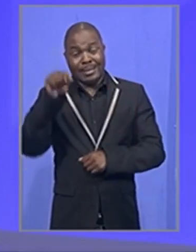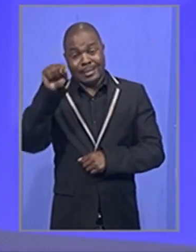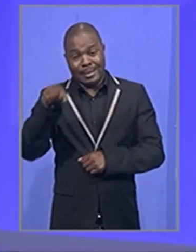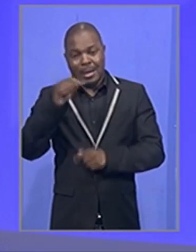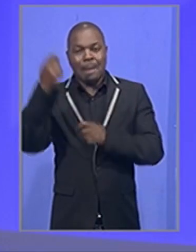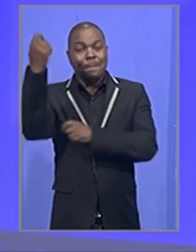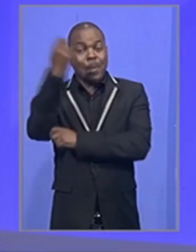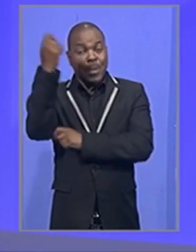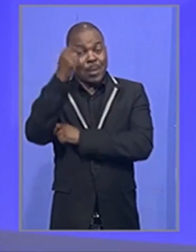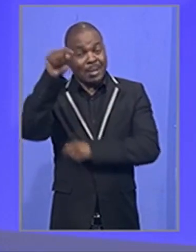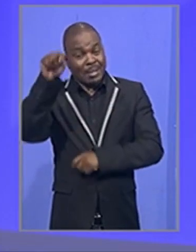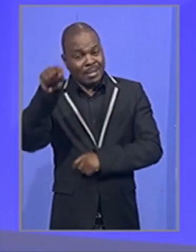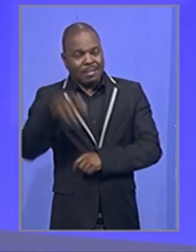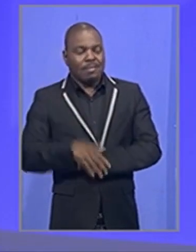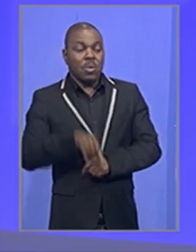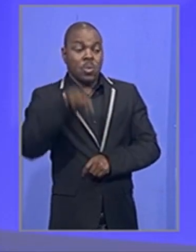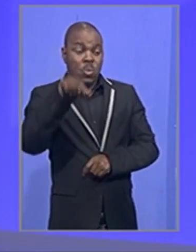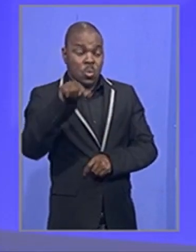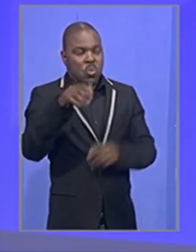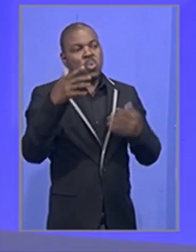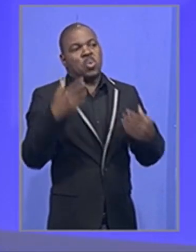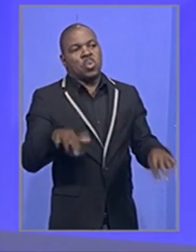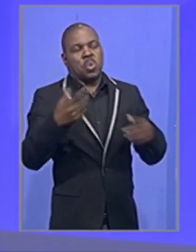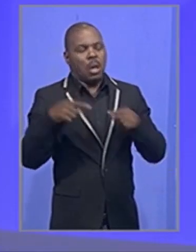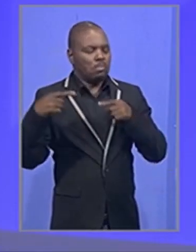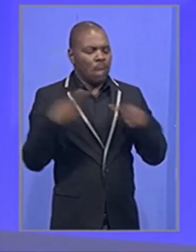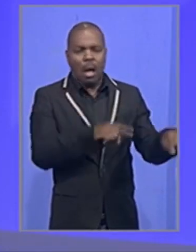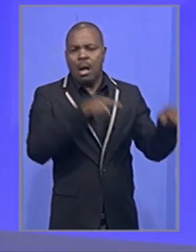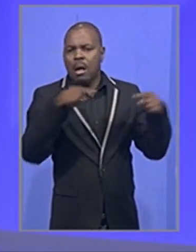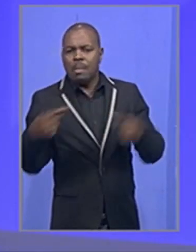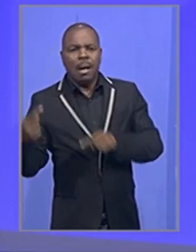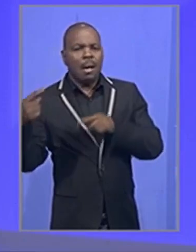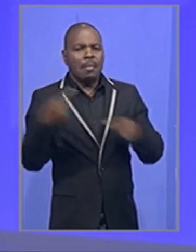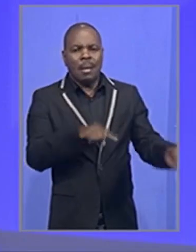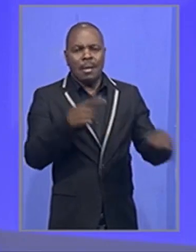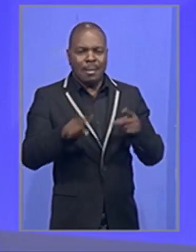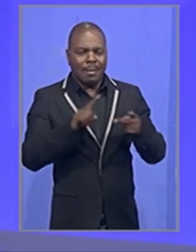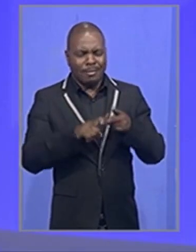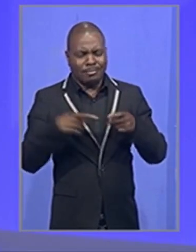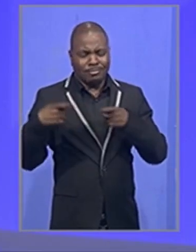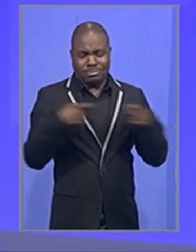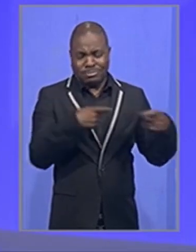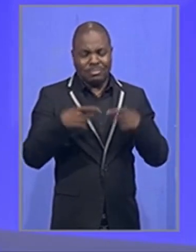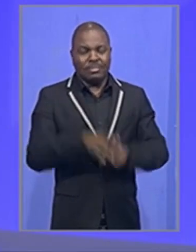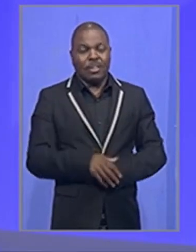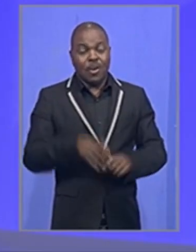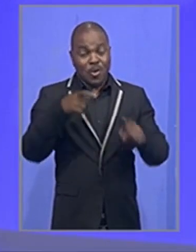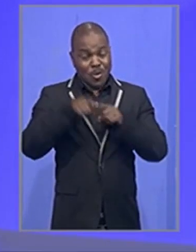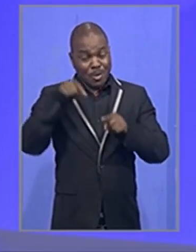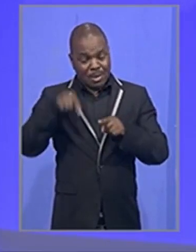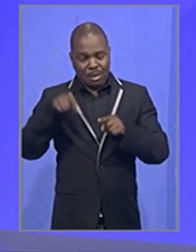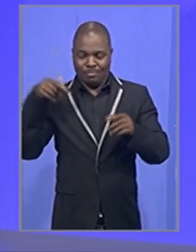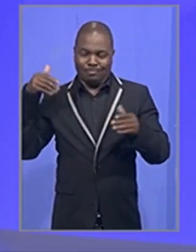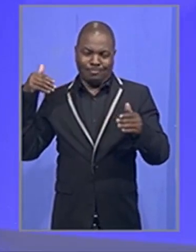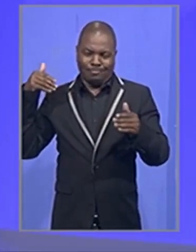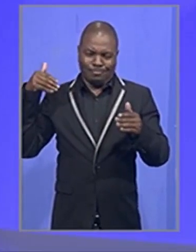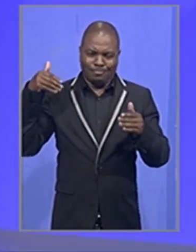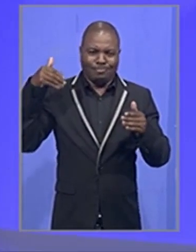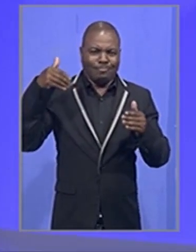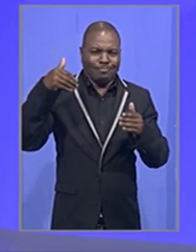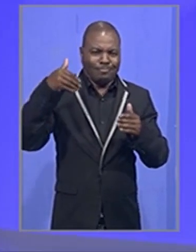sela sa Polokwane moo ho bileng le diqhwebeshano haholo le dikgulagulano ho tloa nako eo ebile ka nako e